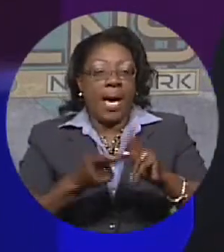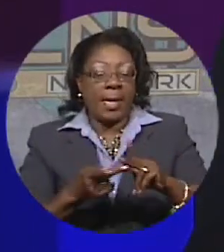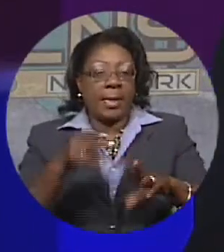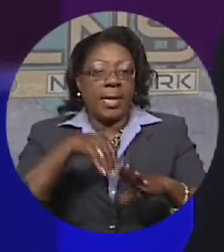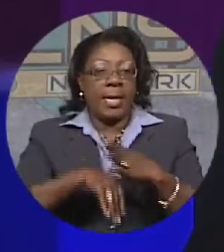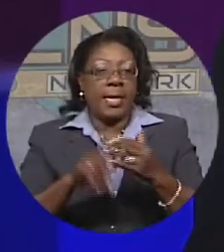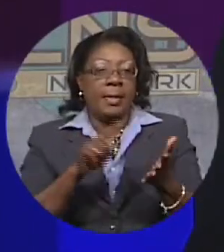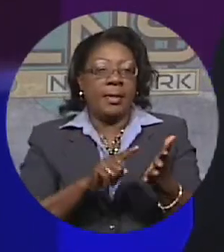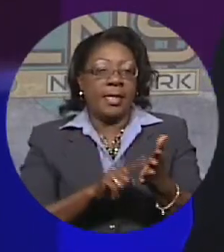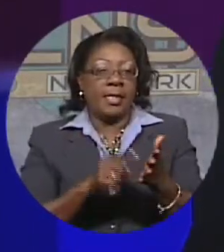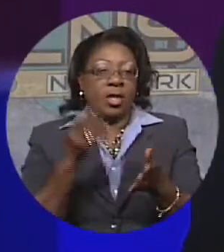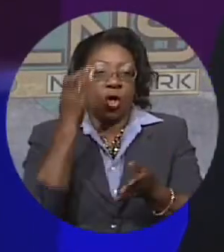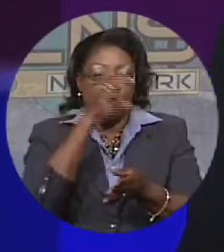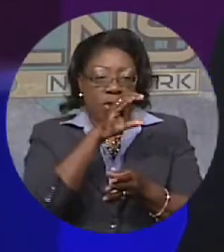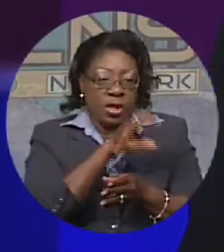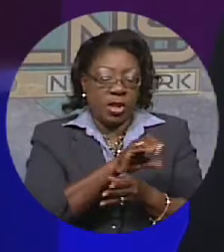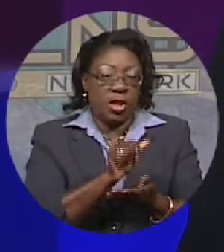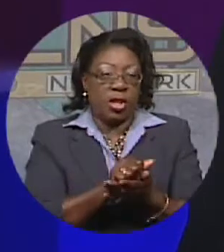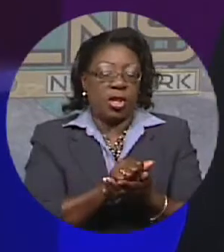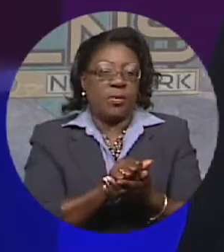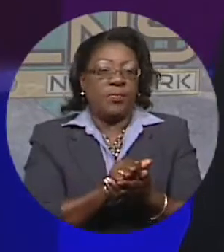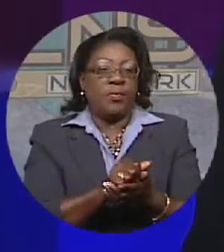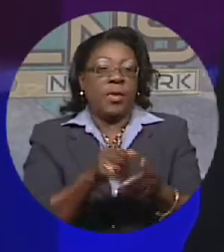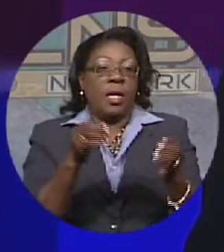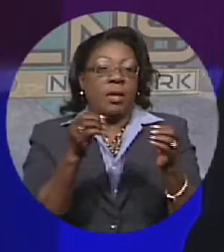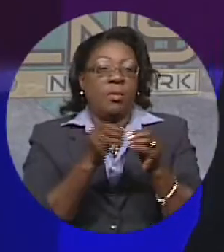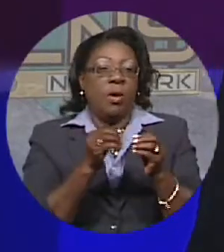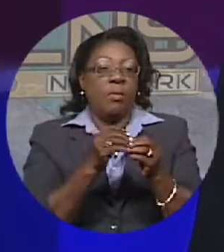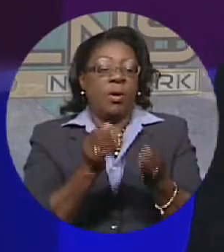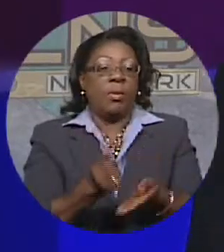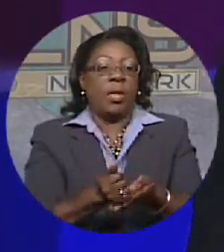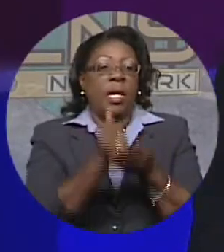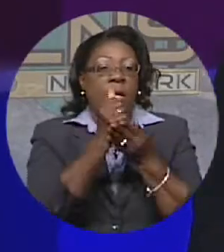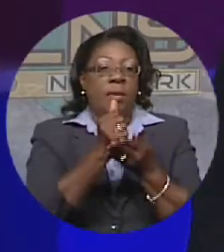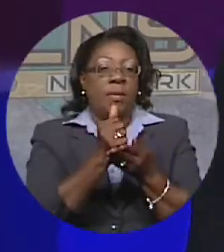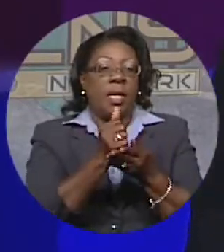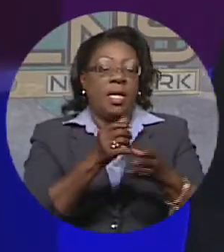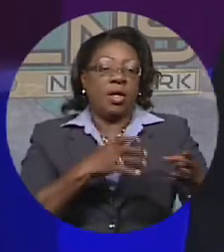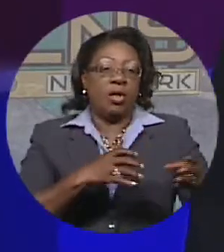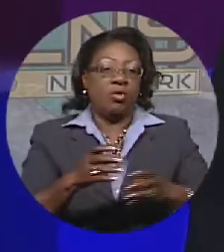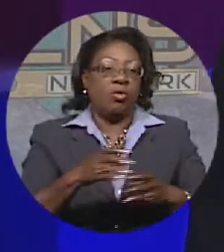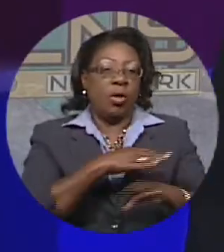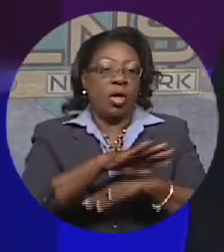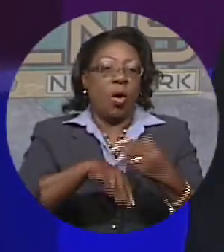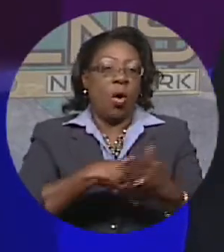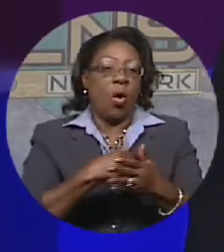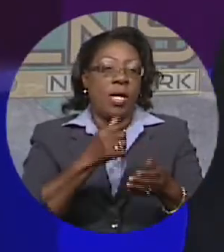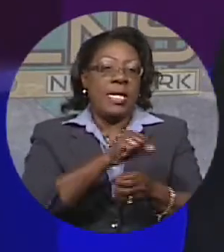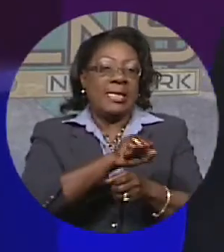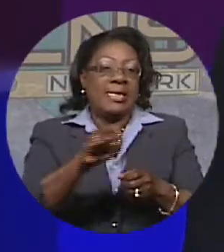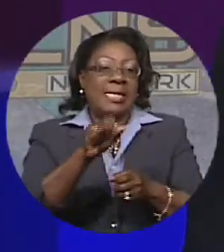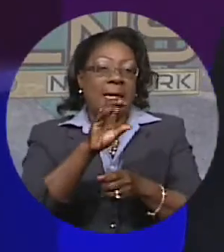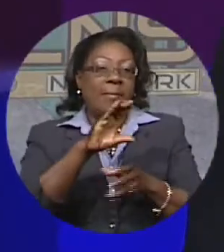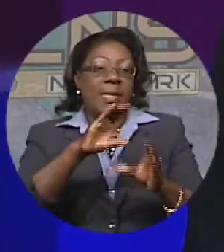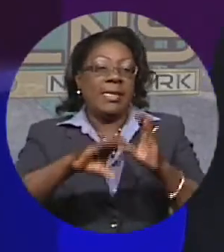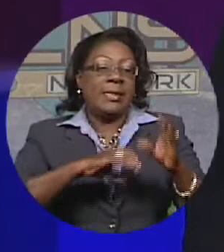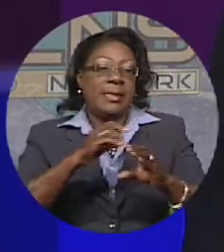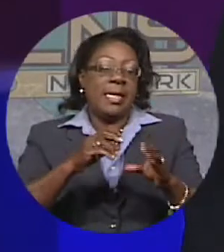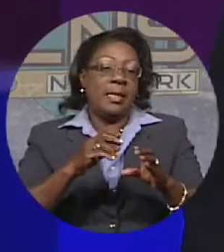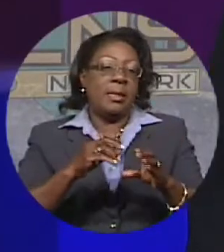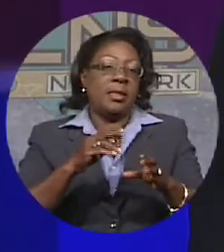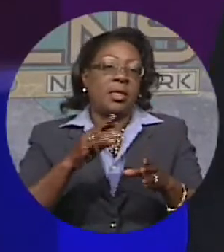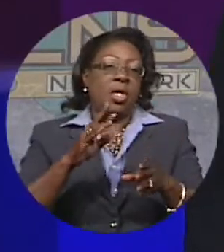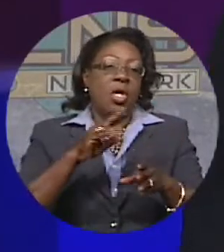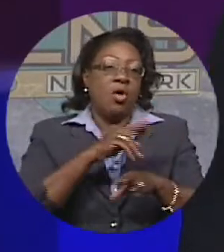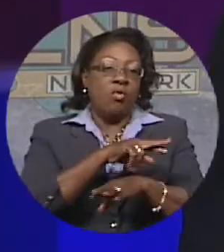stronger relationship with the Bahamian government and, more importantly, to assist in policing all stem cell research activities licensed to take place in